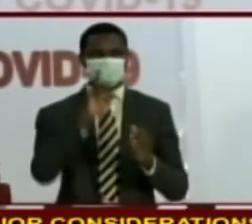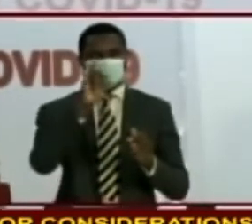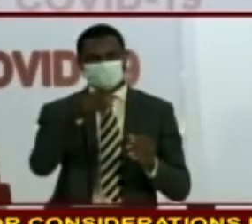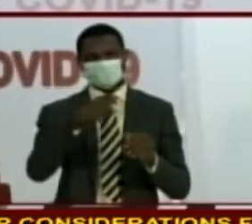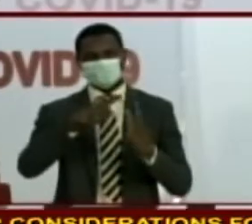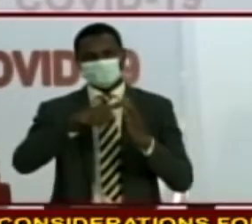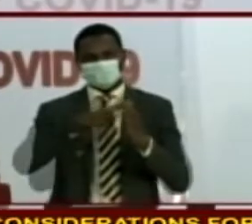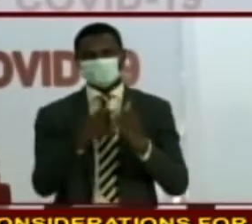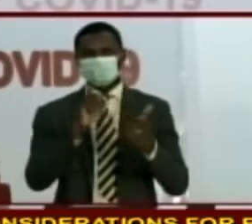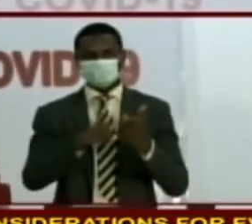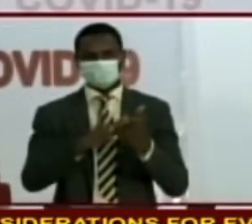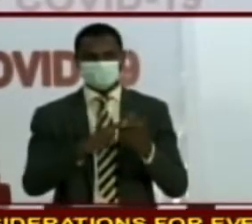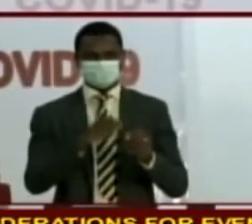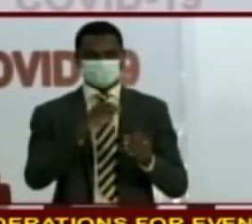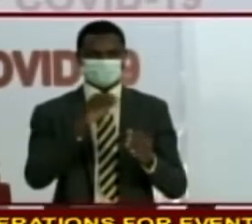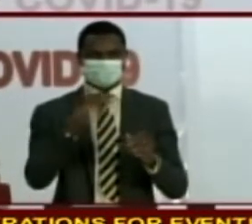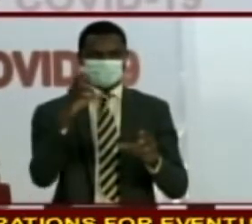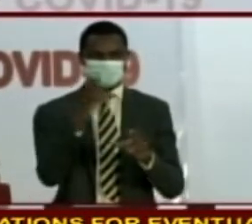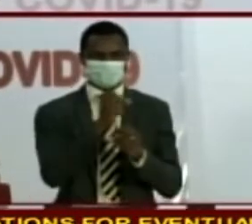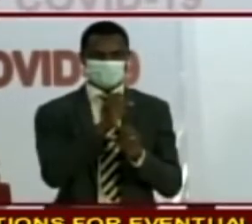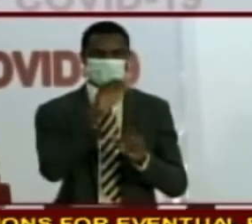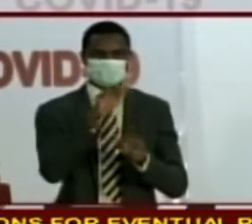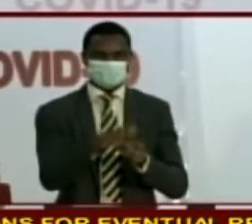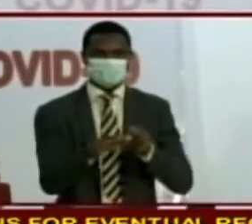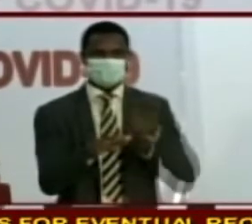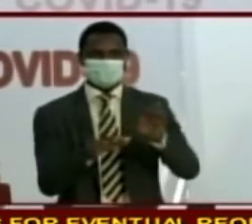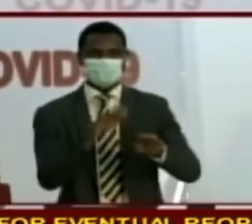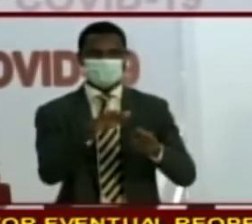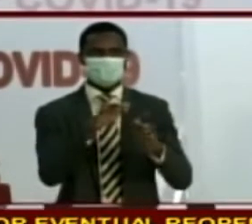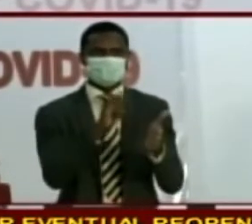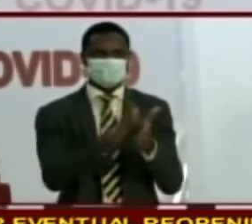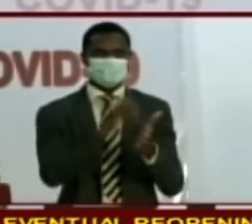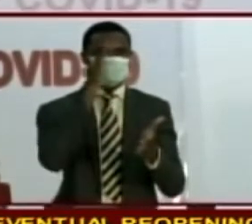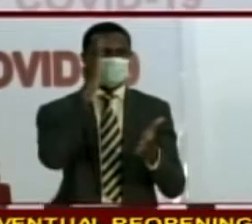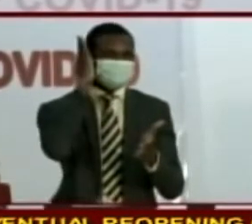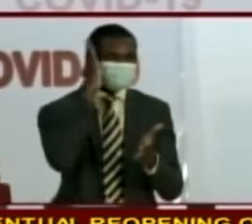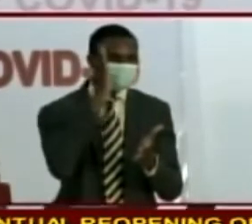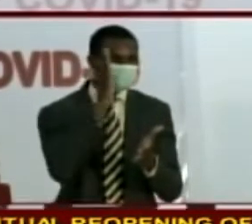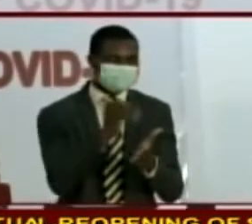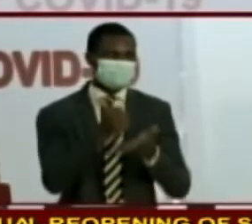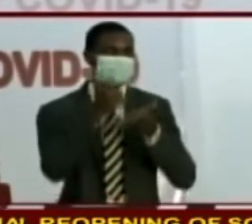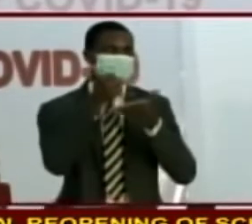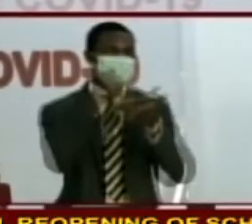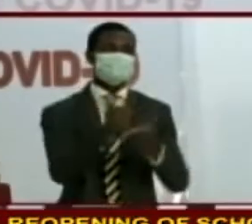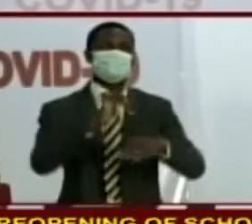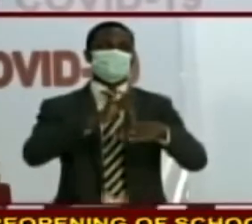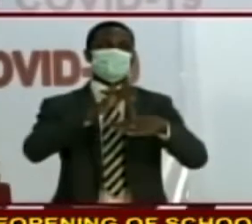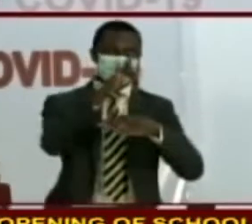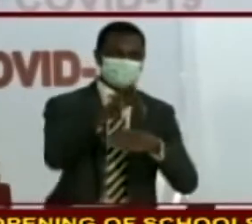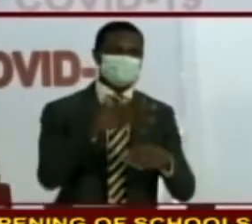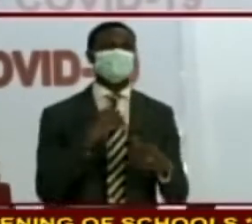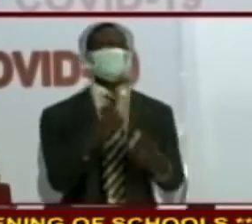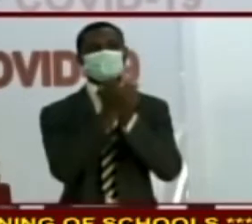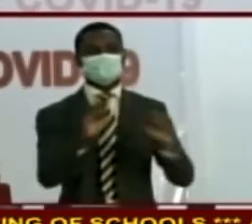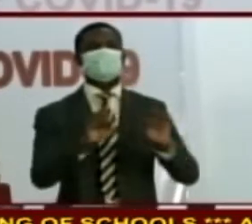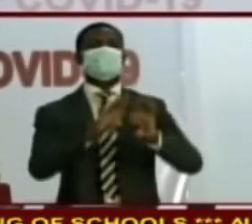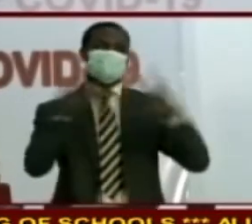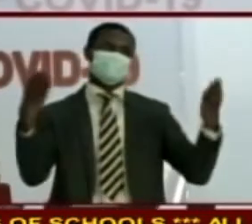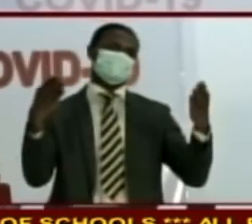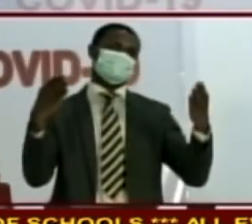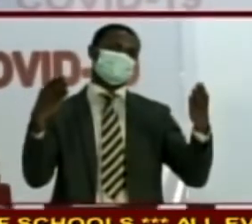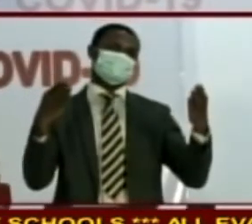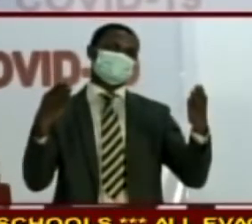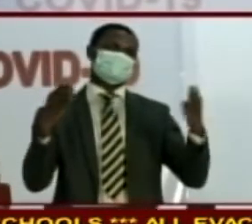steps that will facilitate an early and safe reopening.